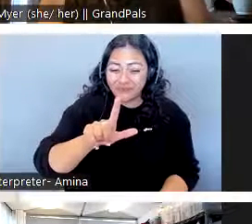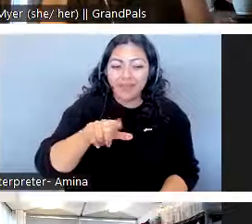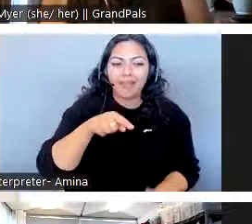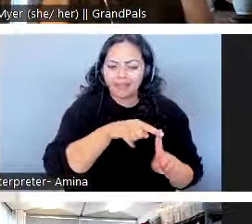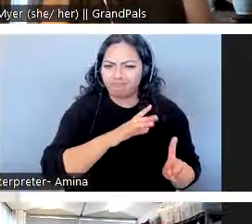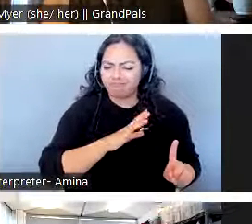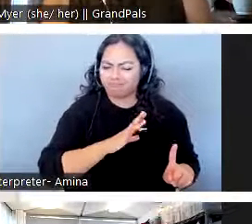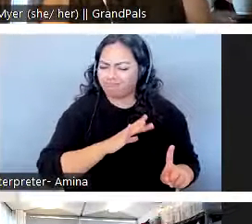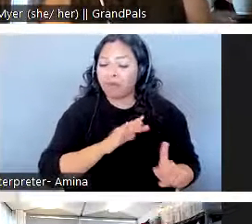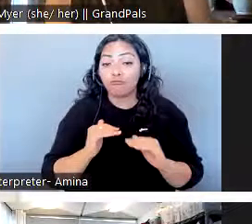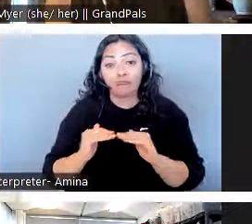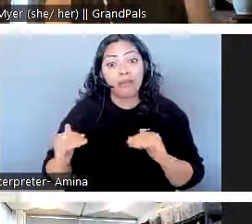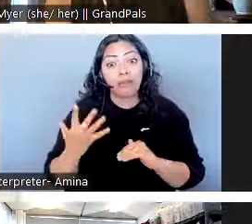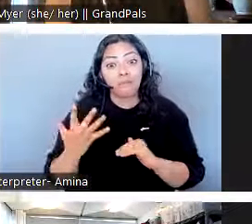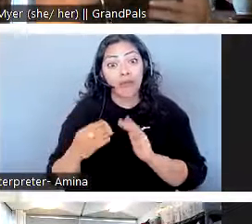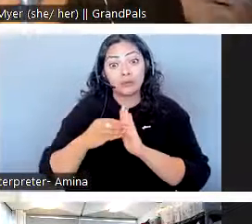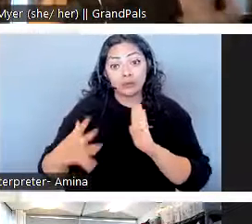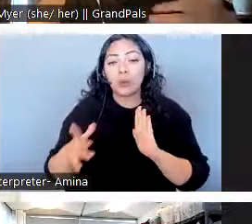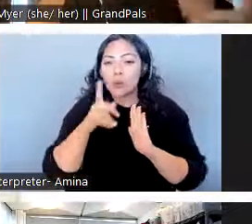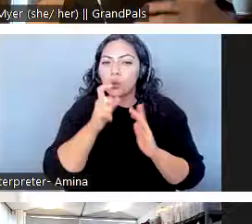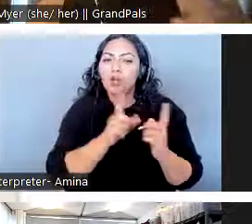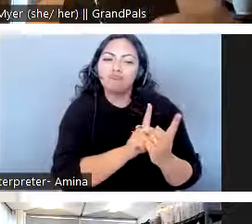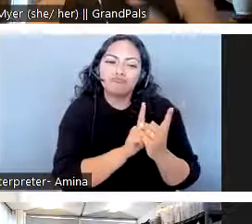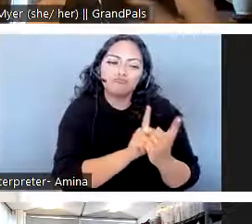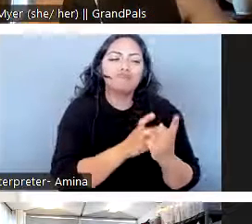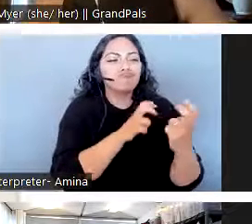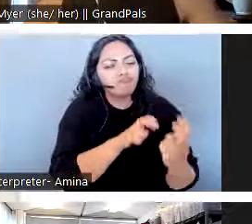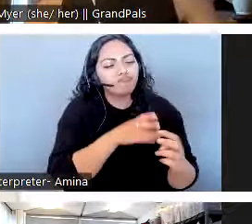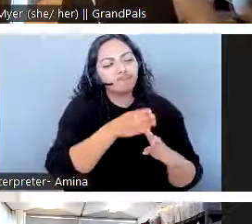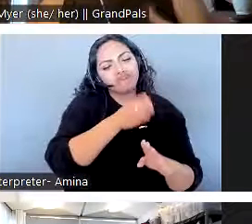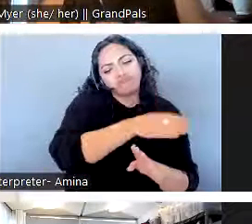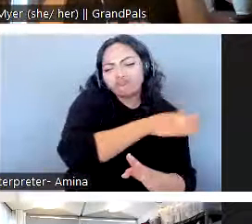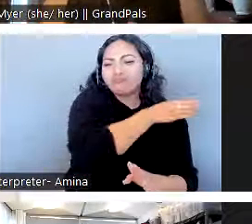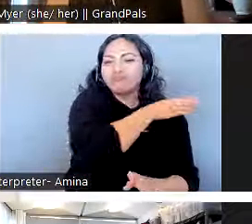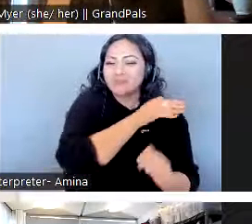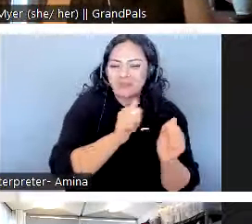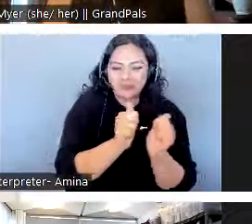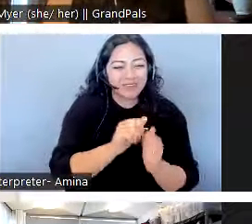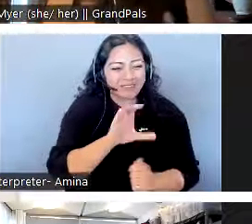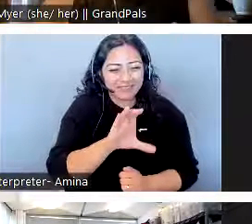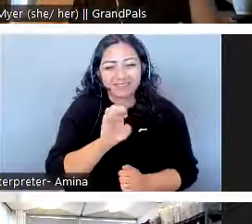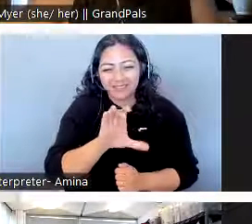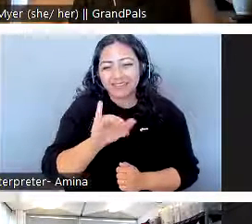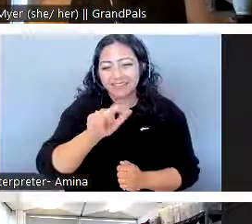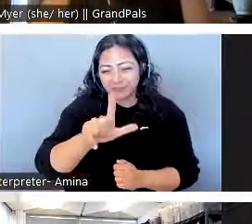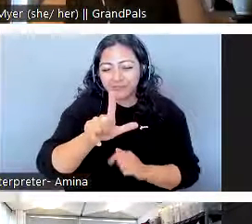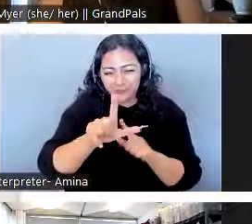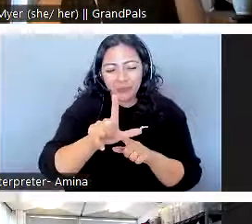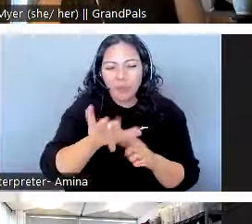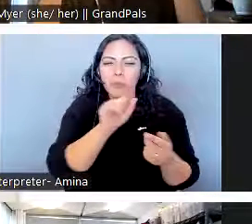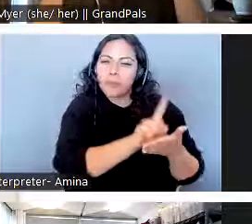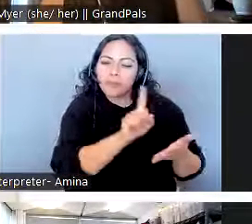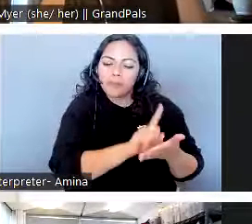5 student that was working with or meeting with Cecil throughout the class time over the weekly periods,